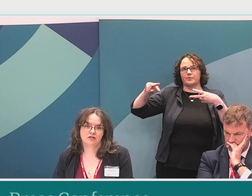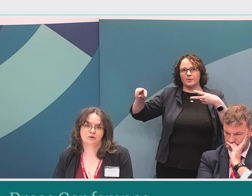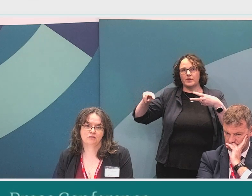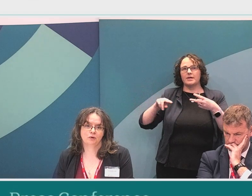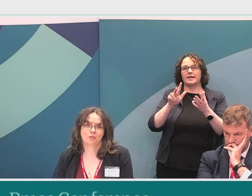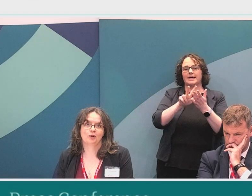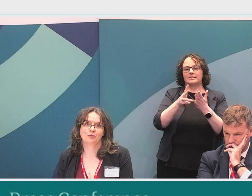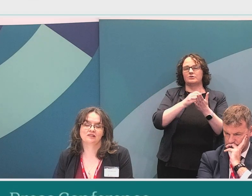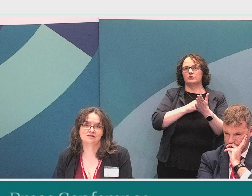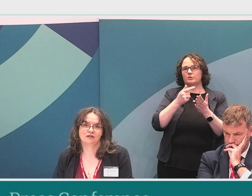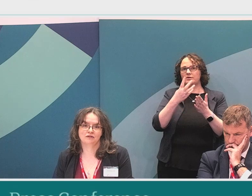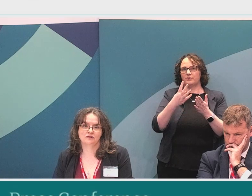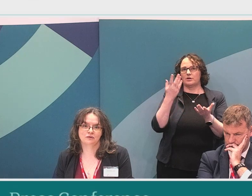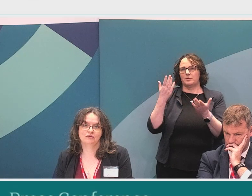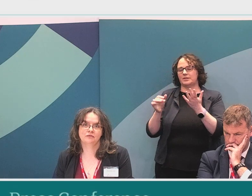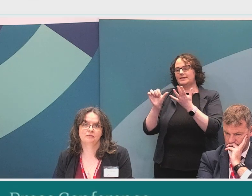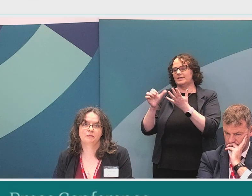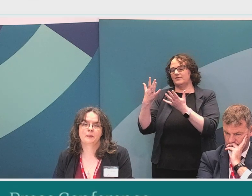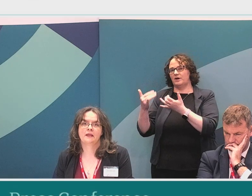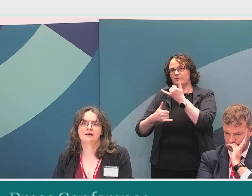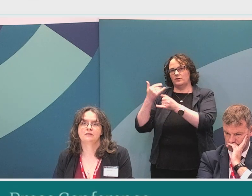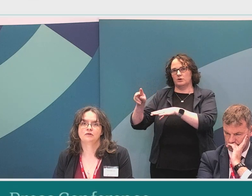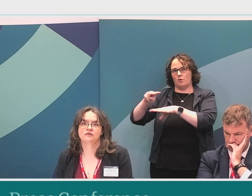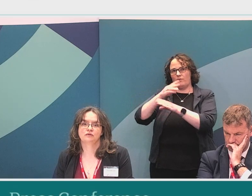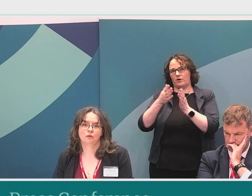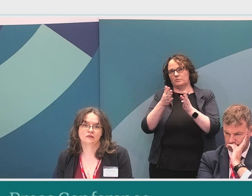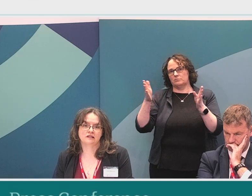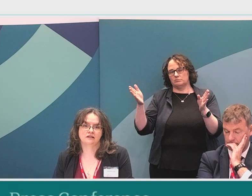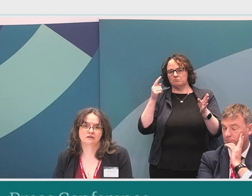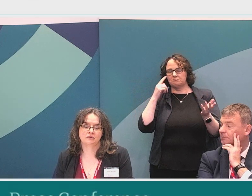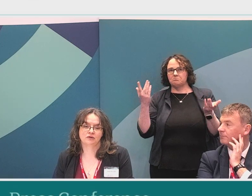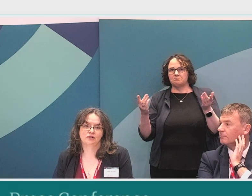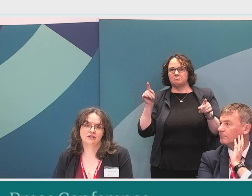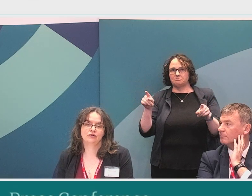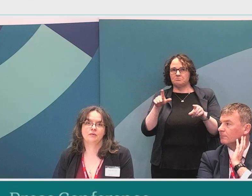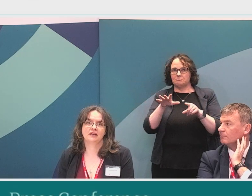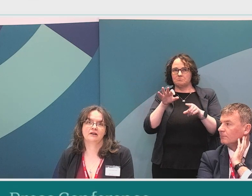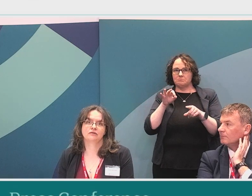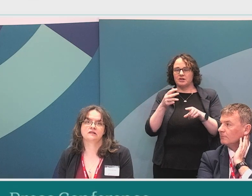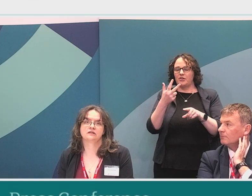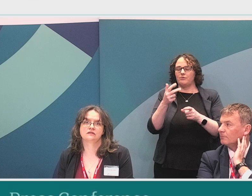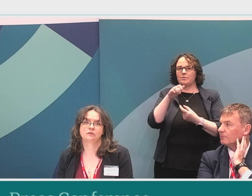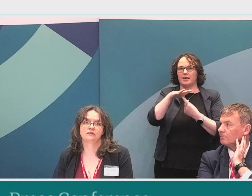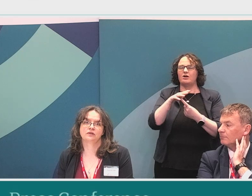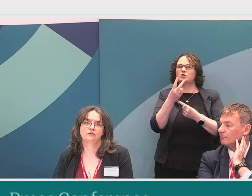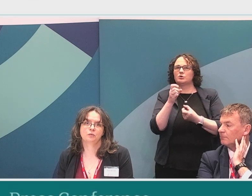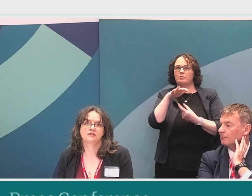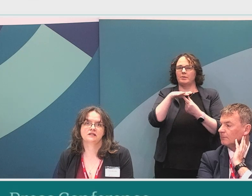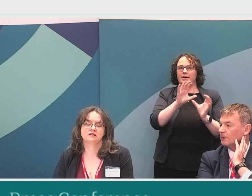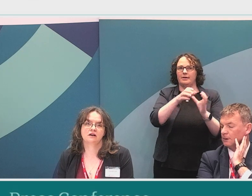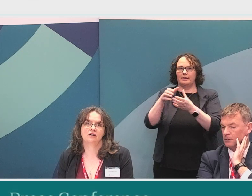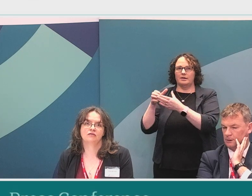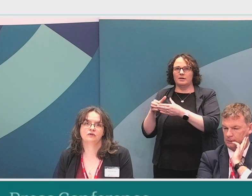to 24 compared with 65 years and over. And we're just going to focus in on, I suppose, three main categories here. So we have